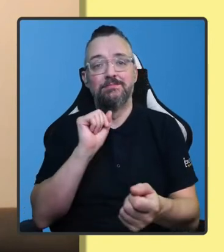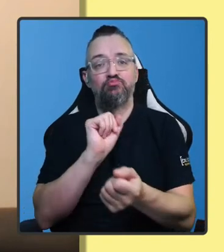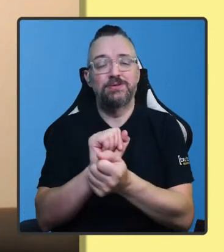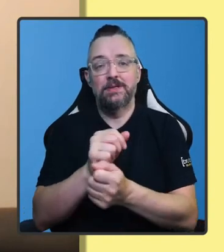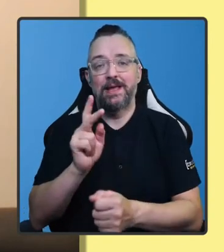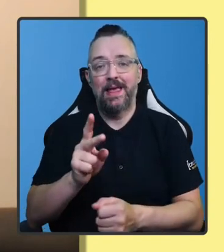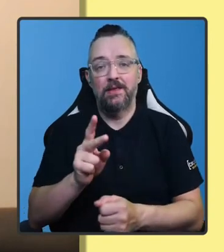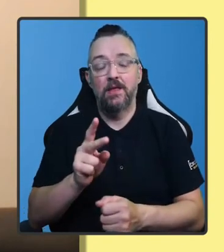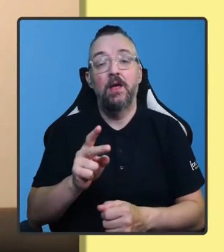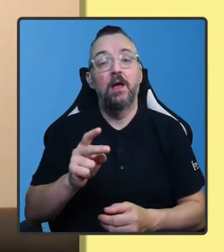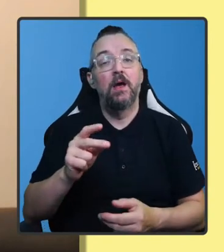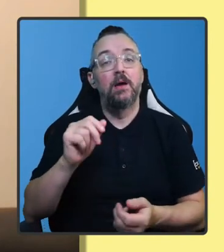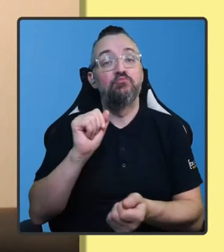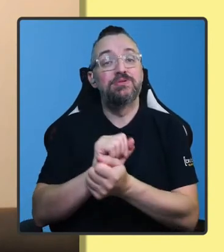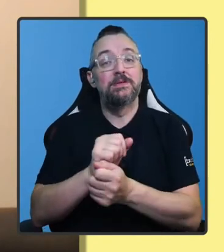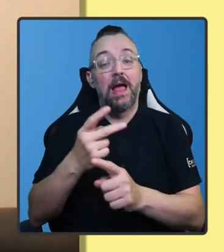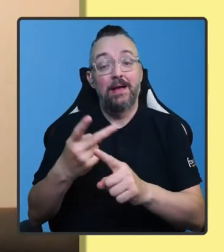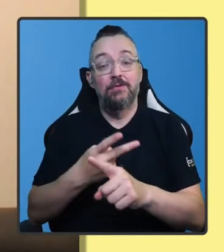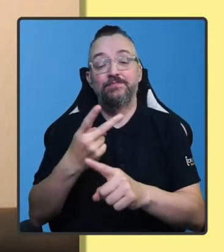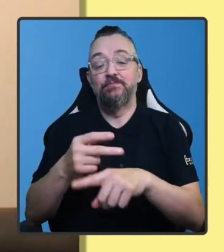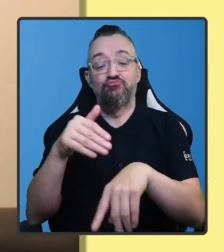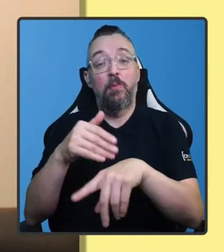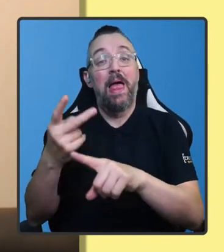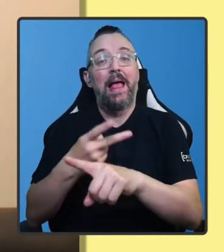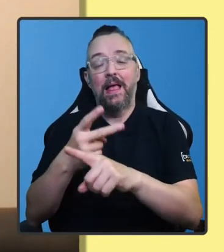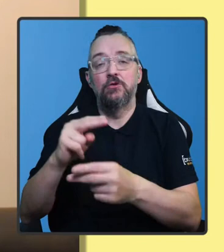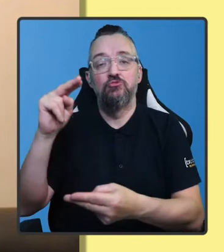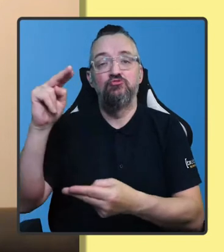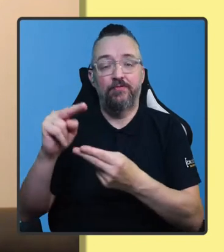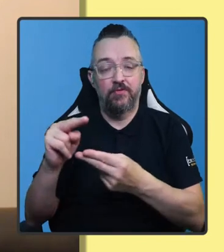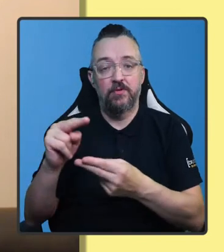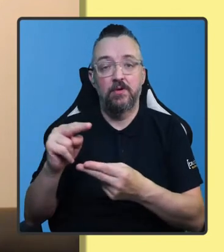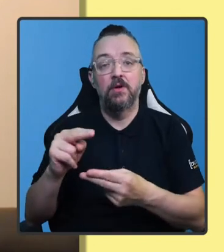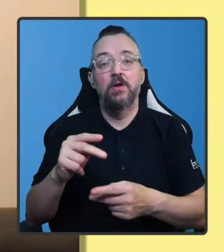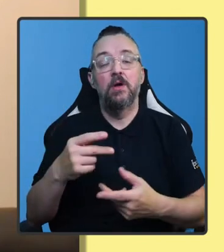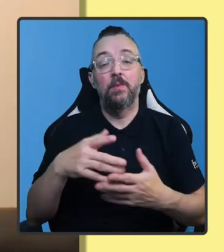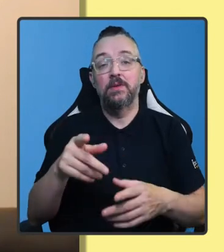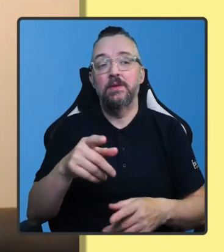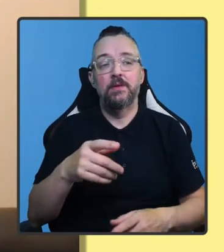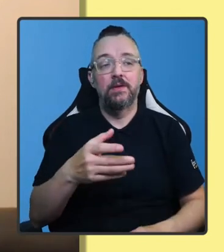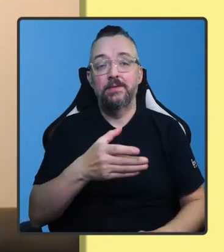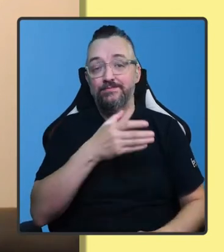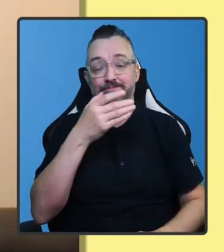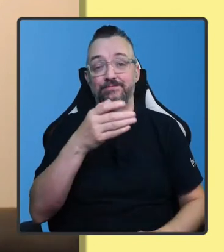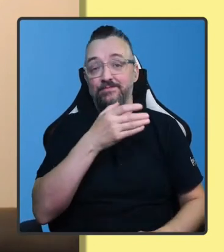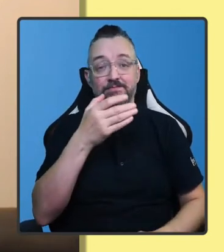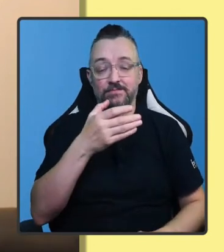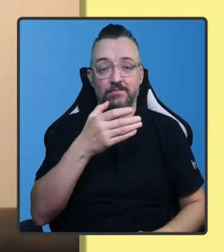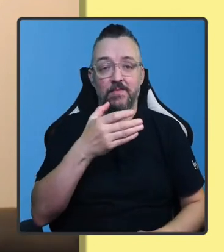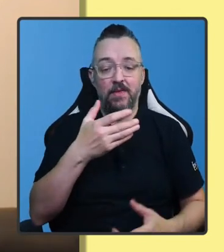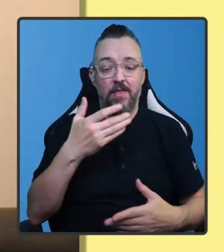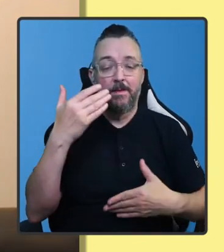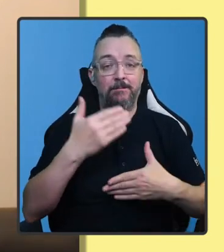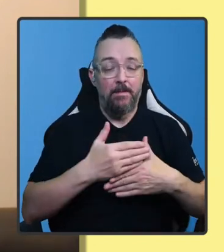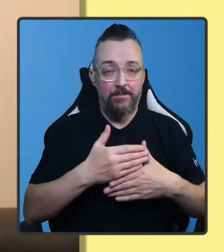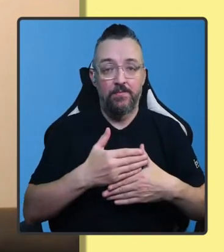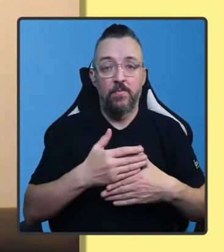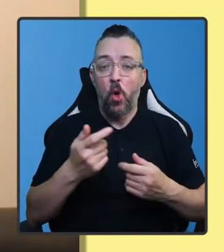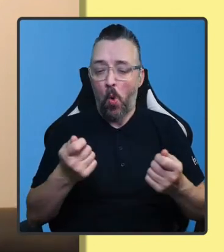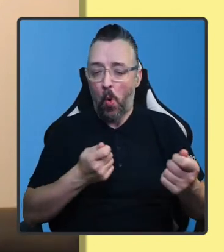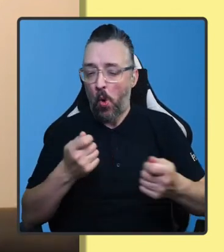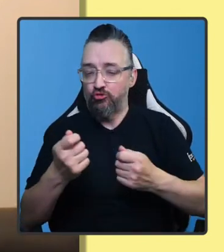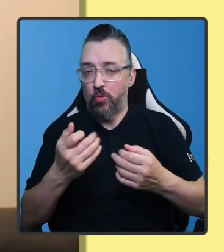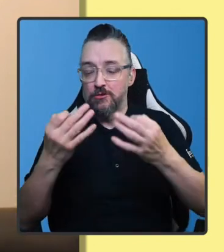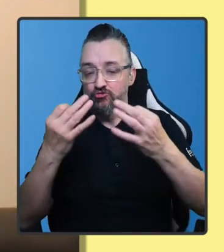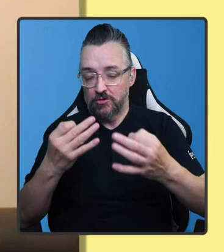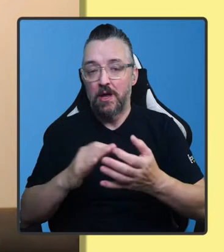rates. Furthermore, the commitment to abstinence from intoxicating substances and the strict control of them has helped prisoners